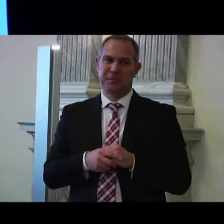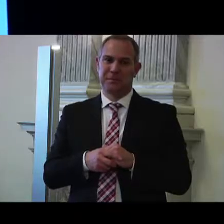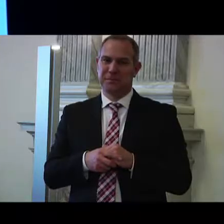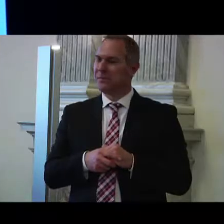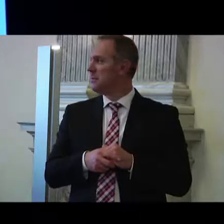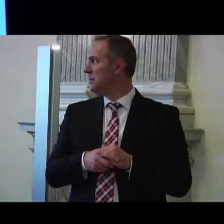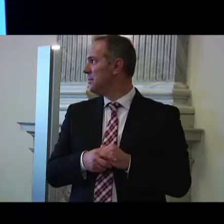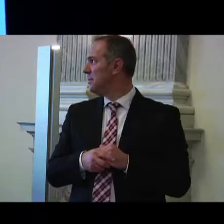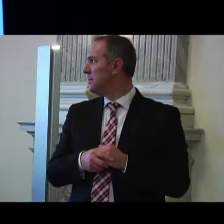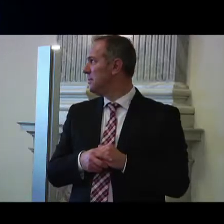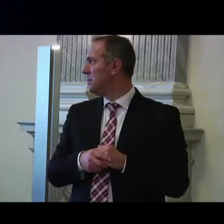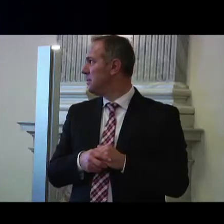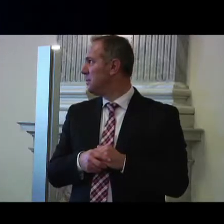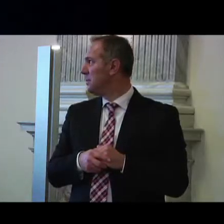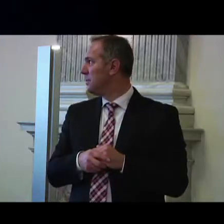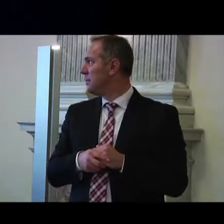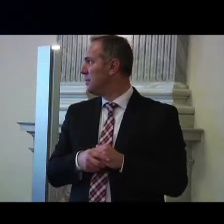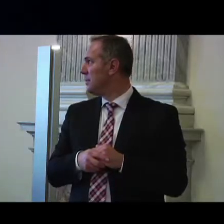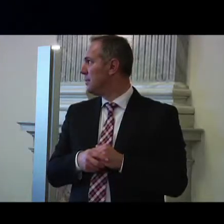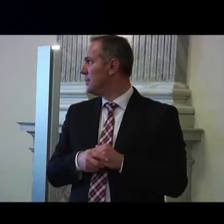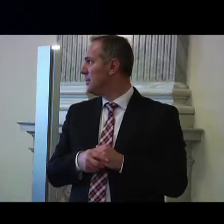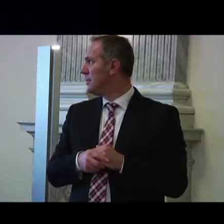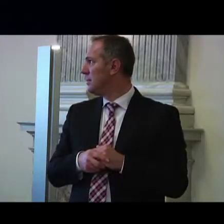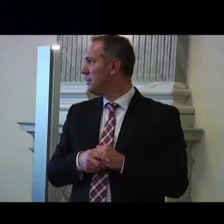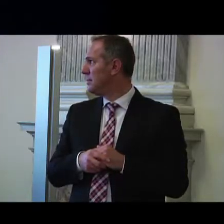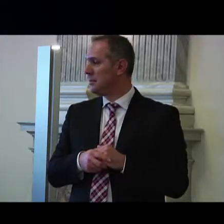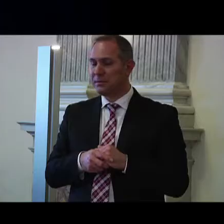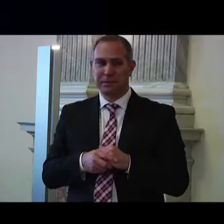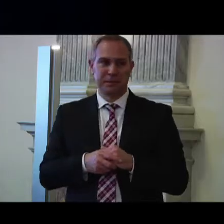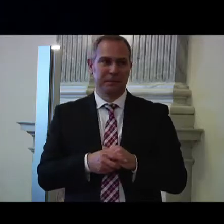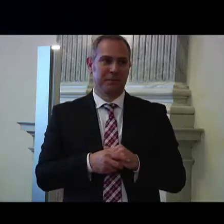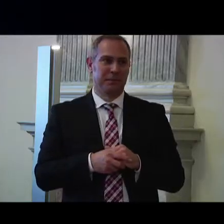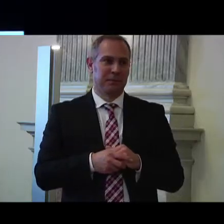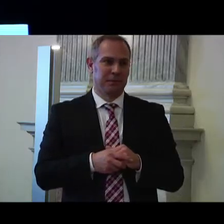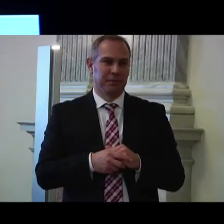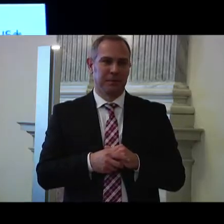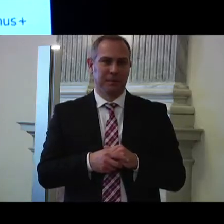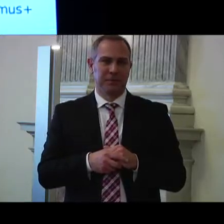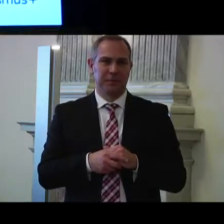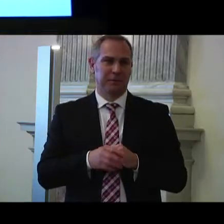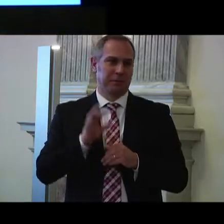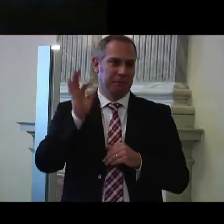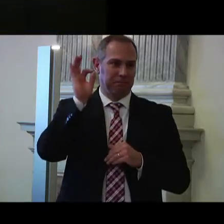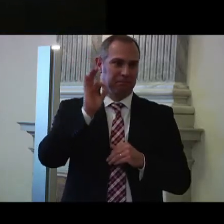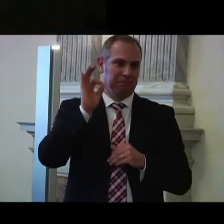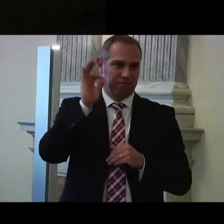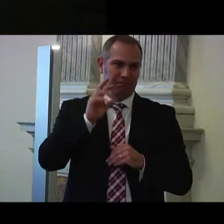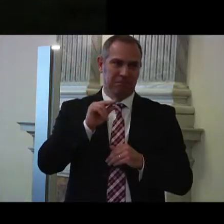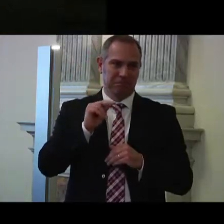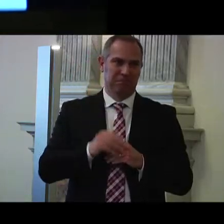Grandpa decides to offer the family a week in the snow. He then goes to a travel agency to book the trip.